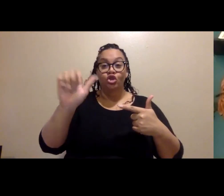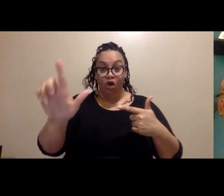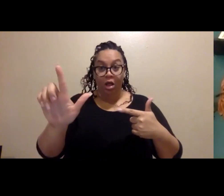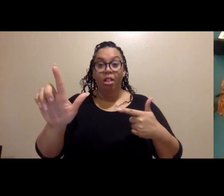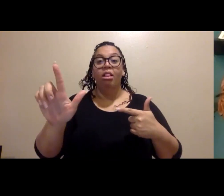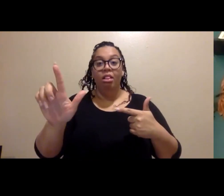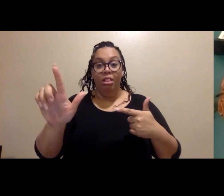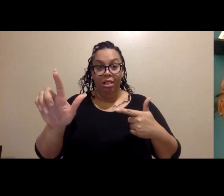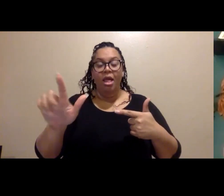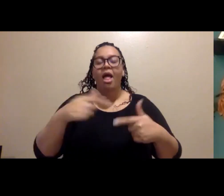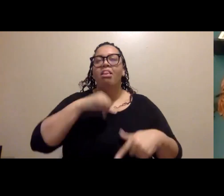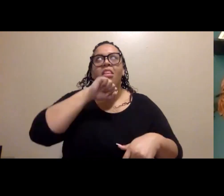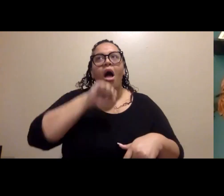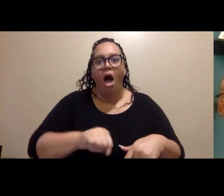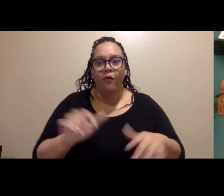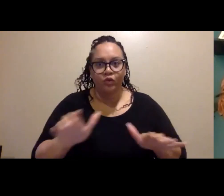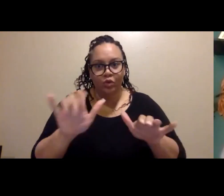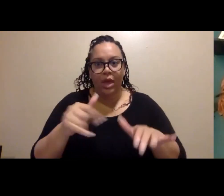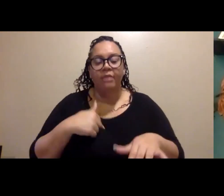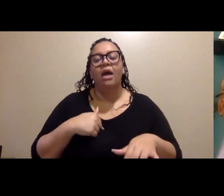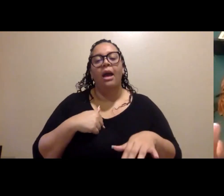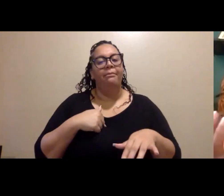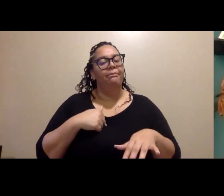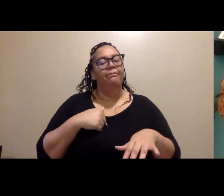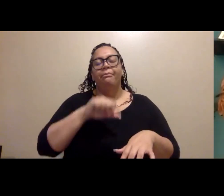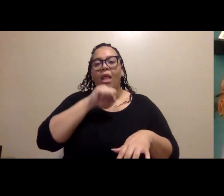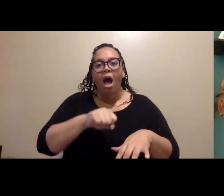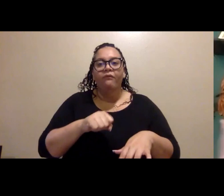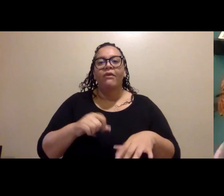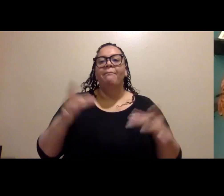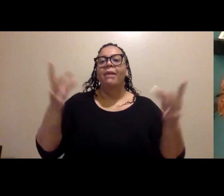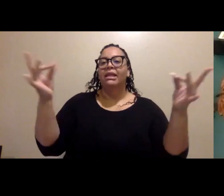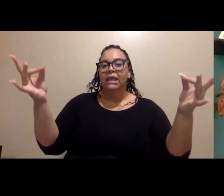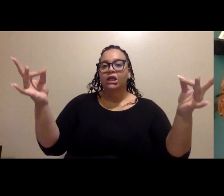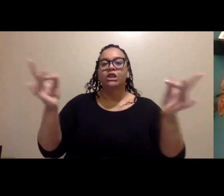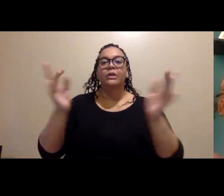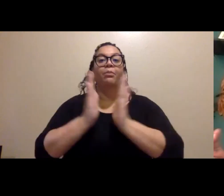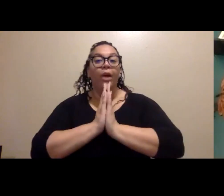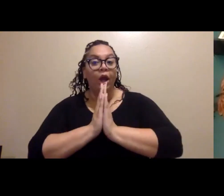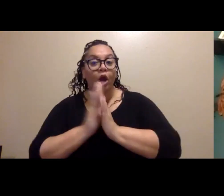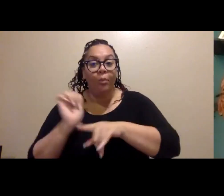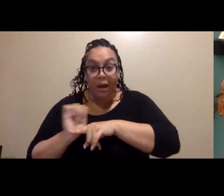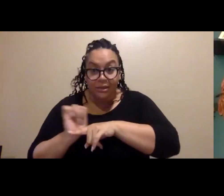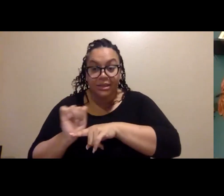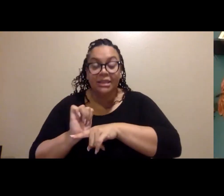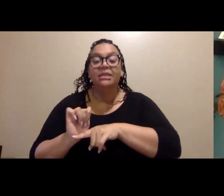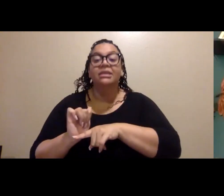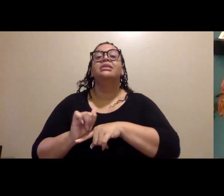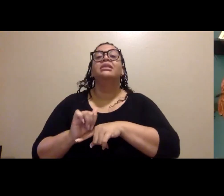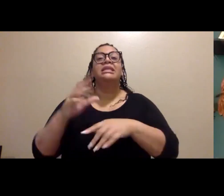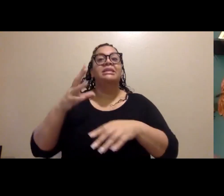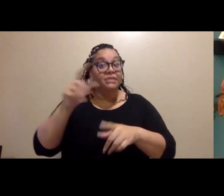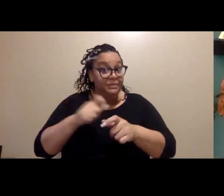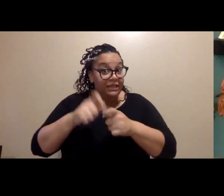Part of that is because I have a lot of meditation and like prayer practices, especially when I'm out in nature. There's that.